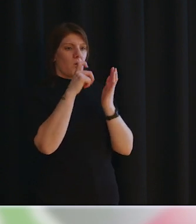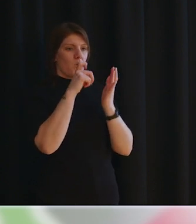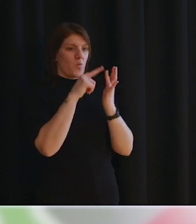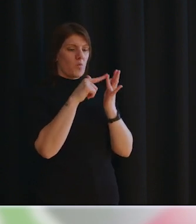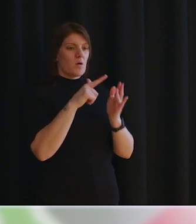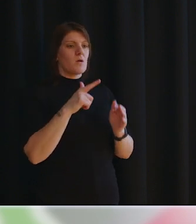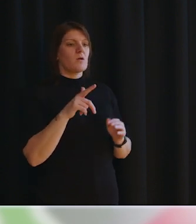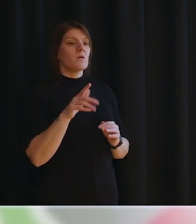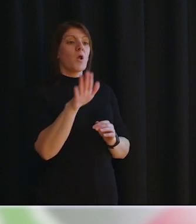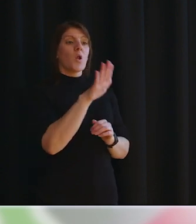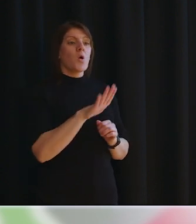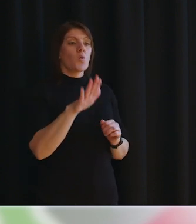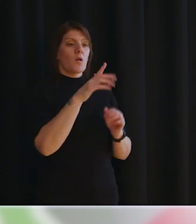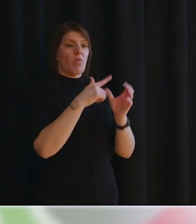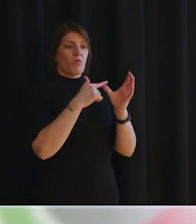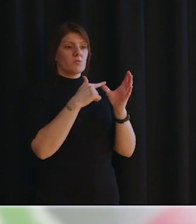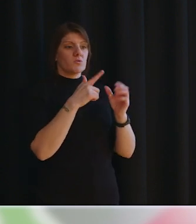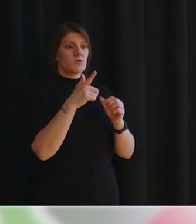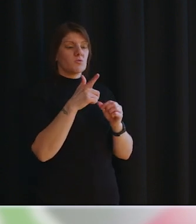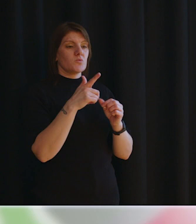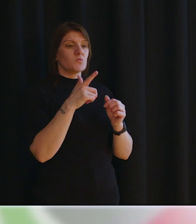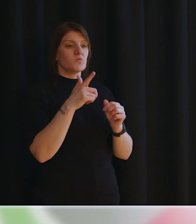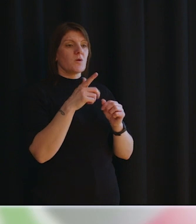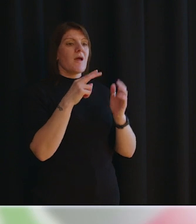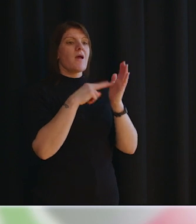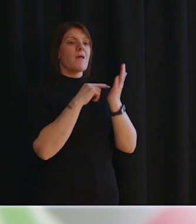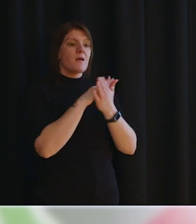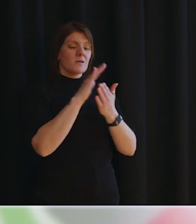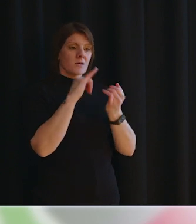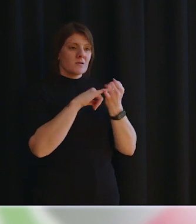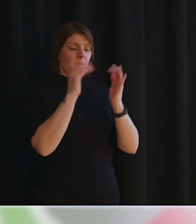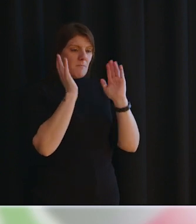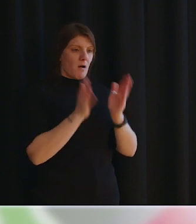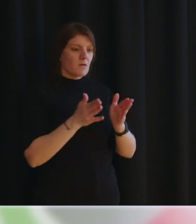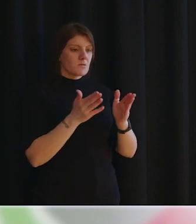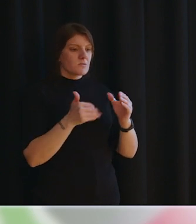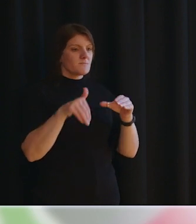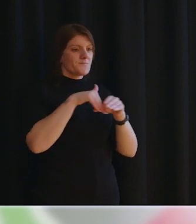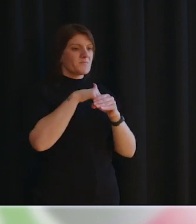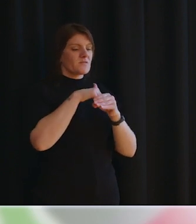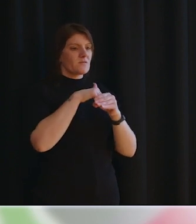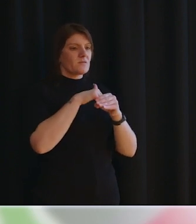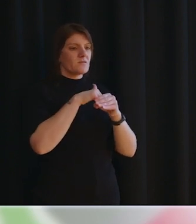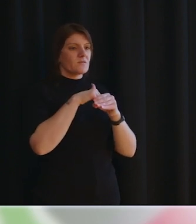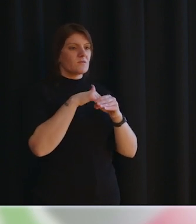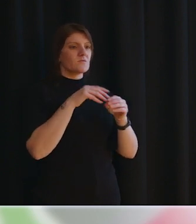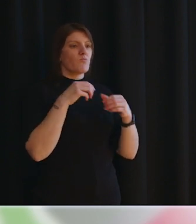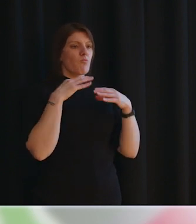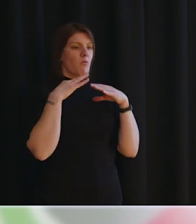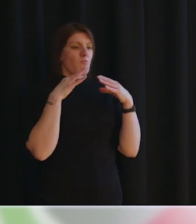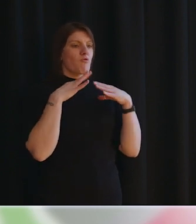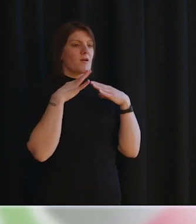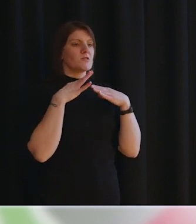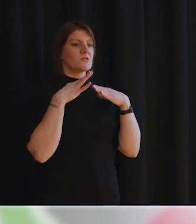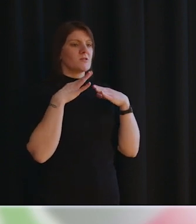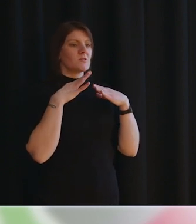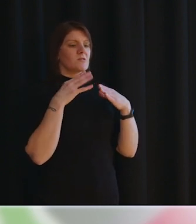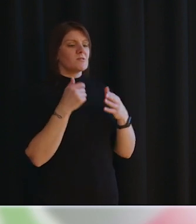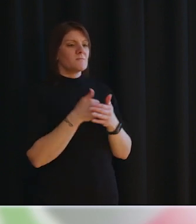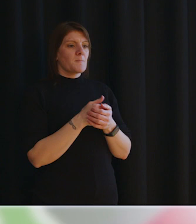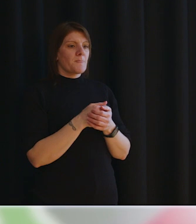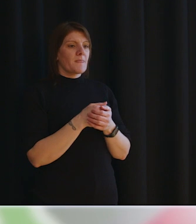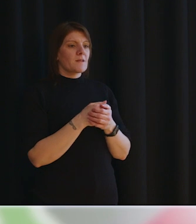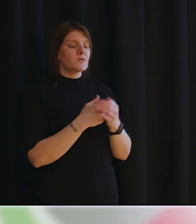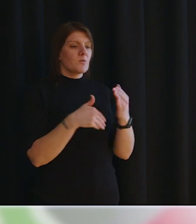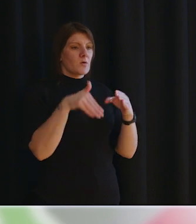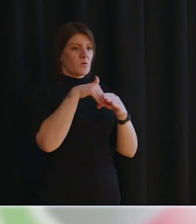So local authorities, CCGs and NHS must ensure participation of children, parents and young people in decision making, including commissioning